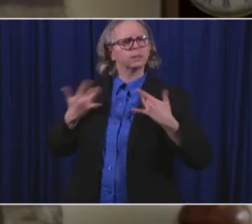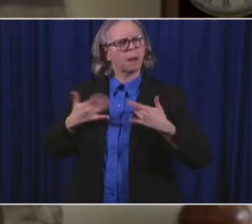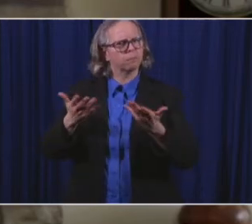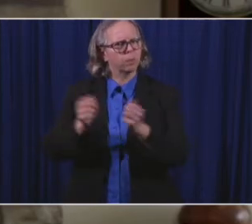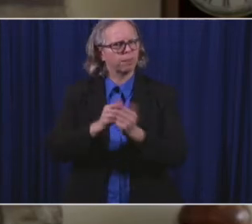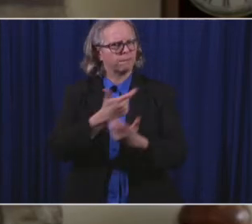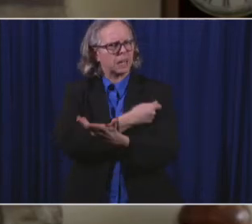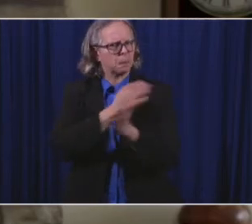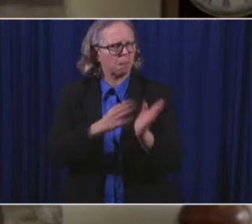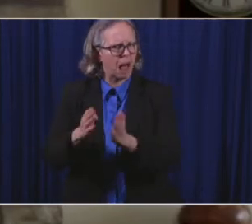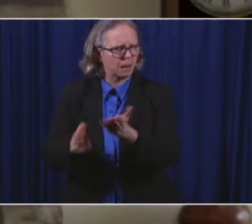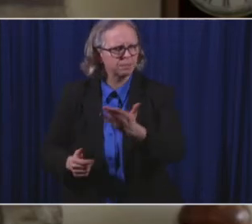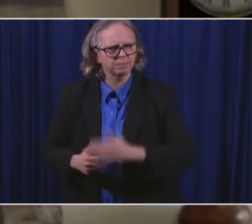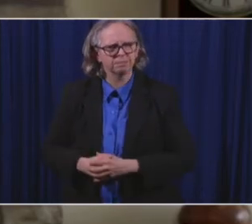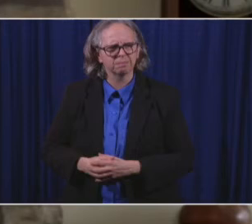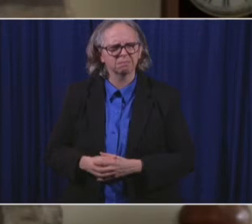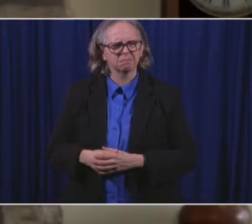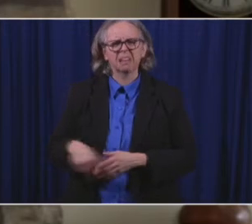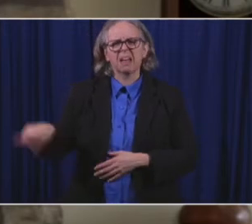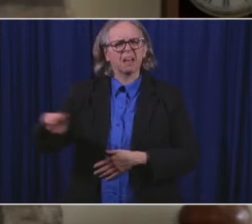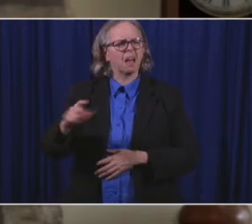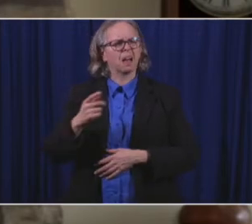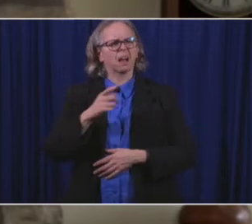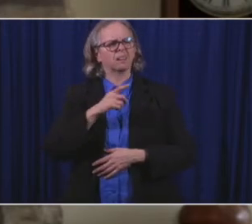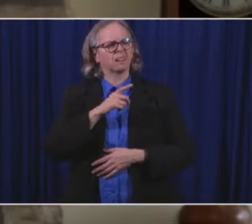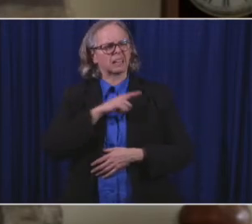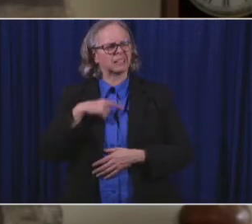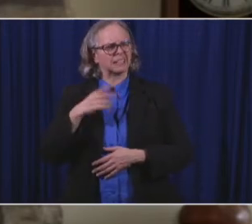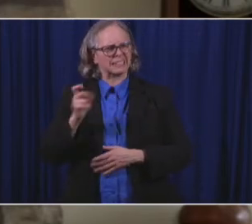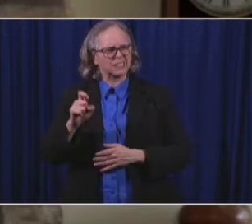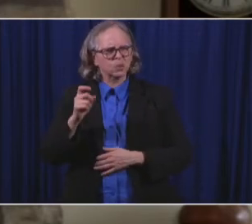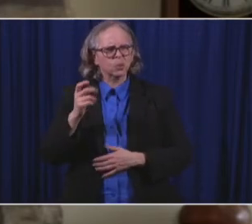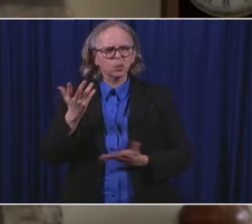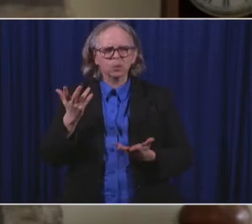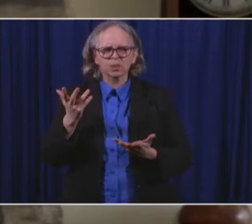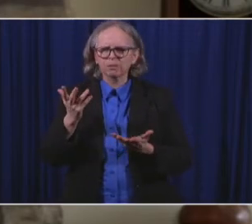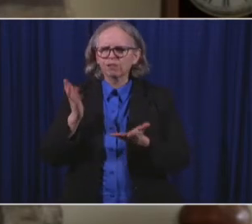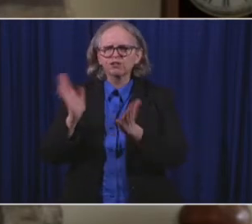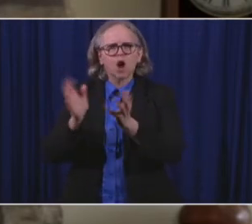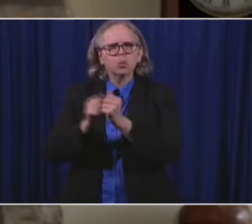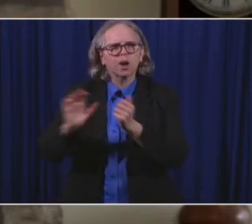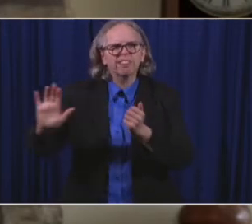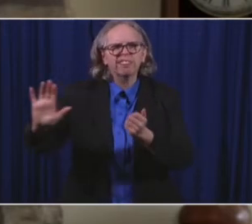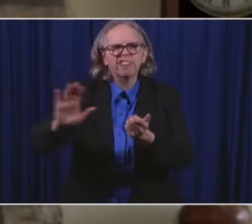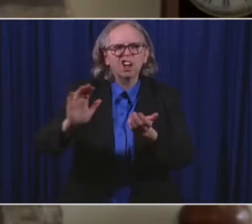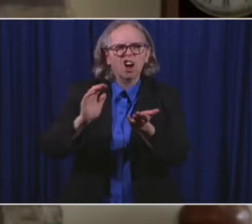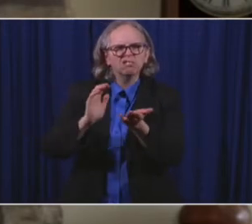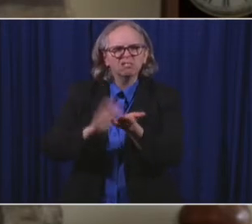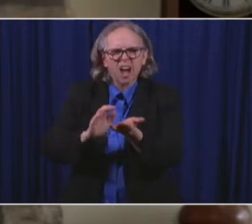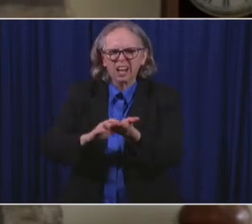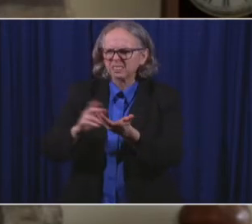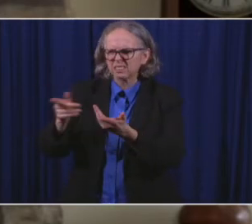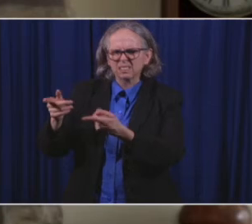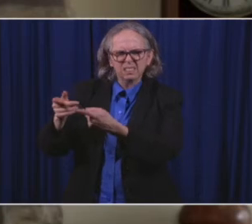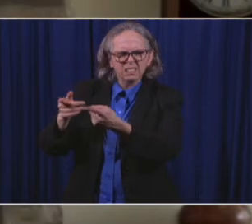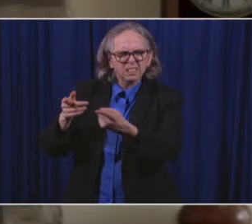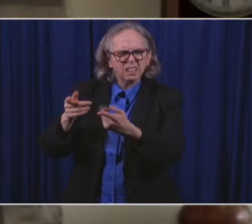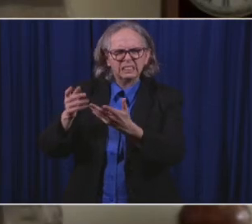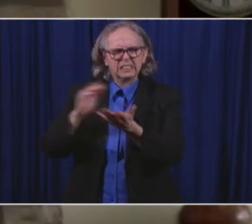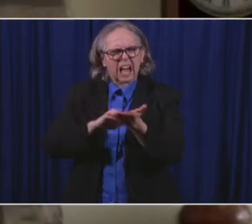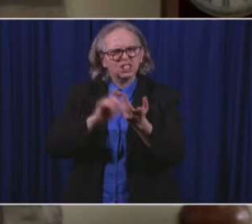I think it's good for them to get directly from the doctors who are dealing with this and let them know exactly what's going on.